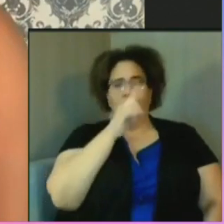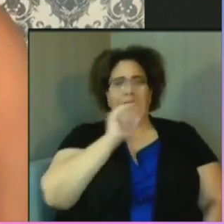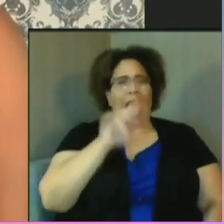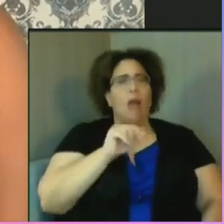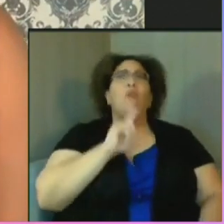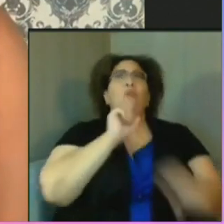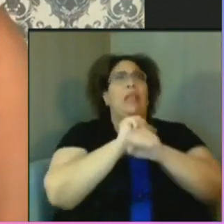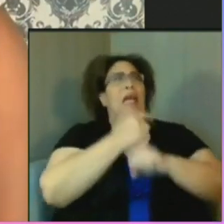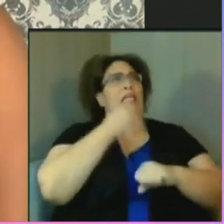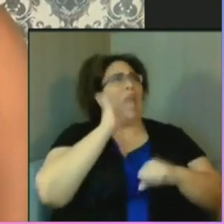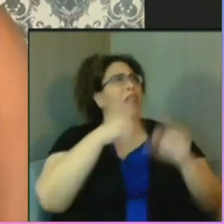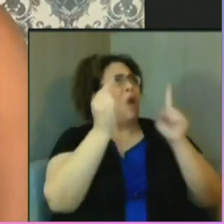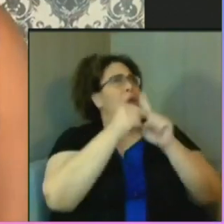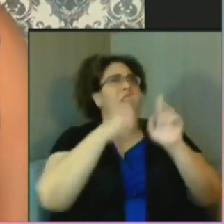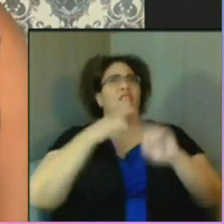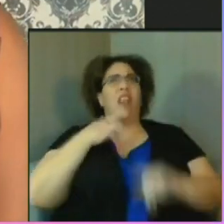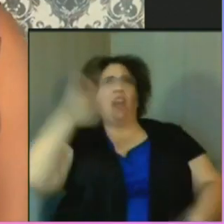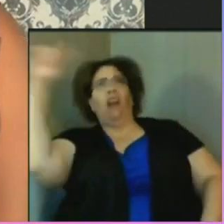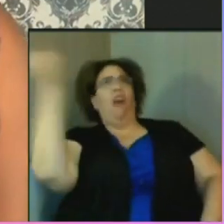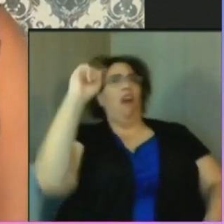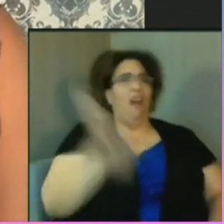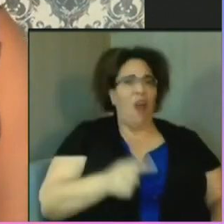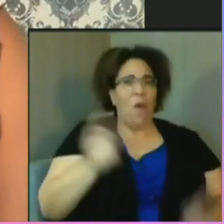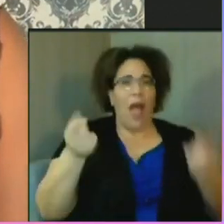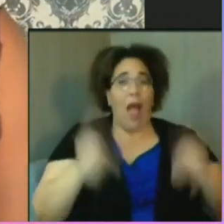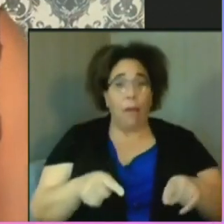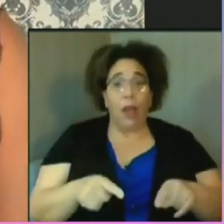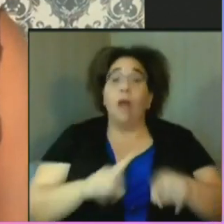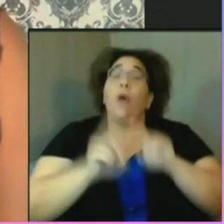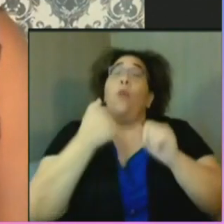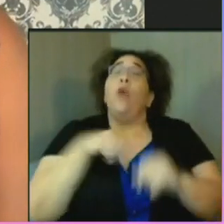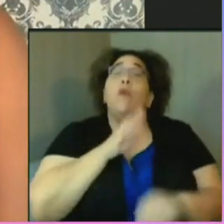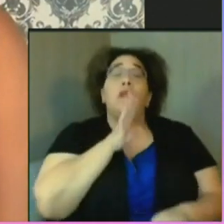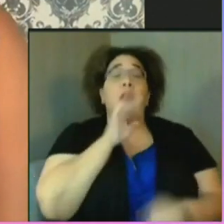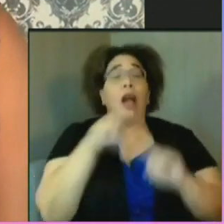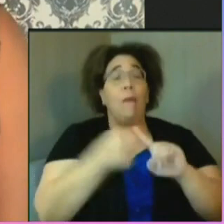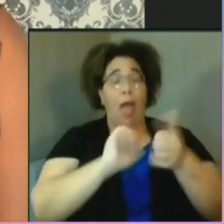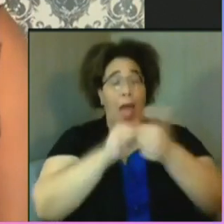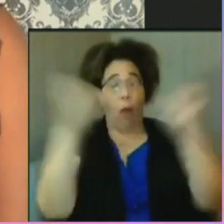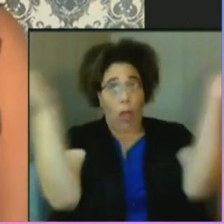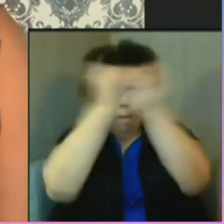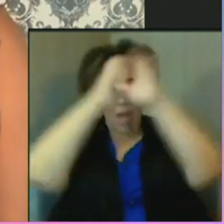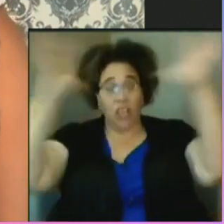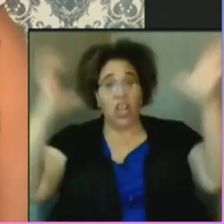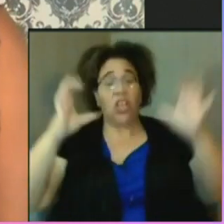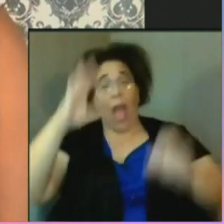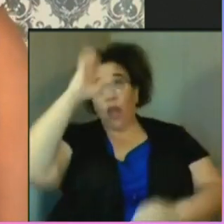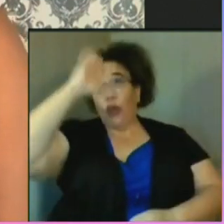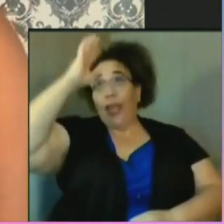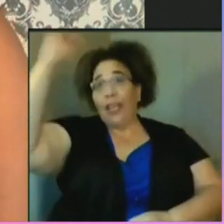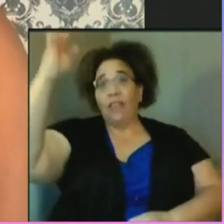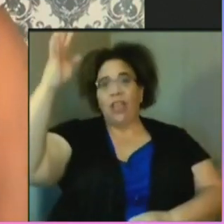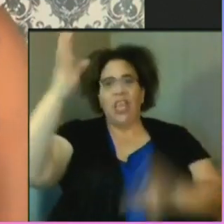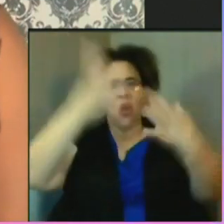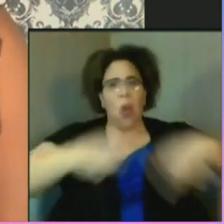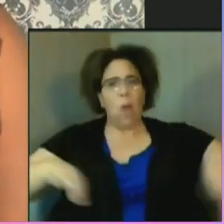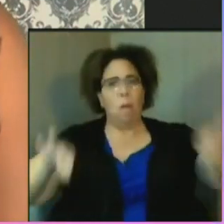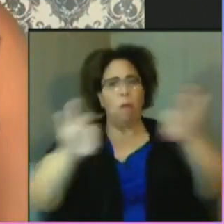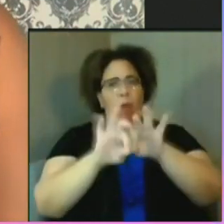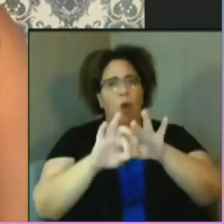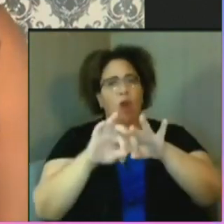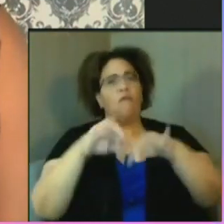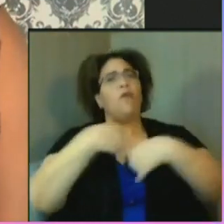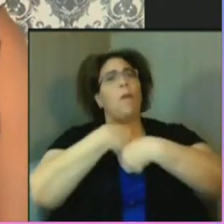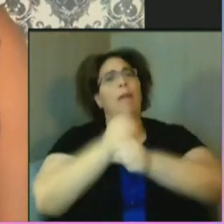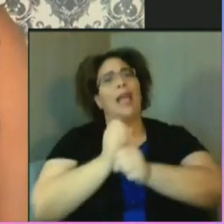lightning bolt or something ought to strike, to talk about the way in which imagination and creativity are key to shaping our future.